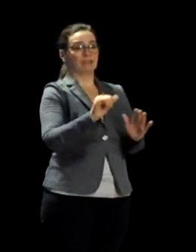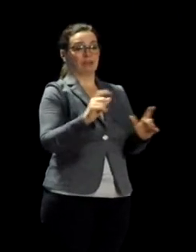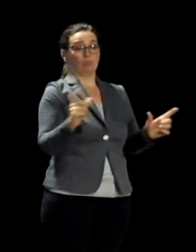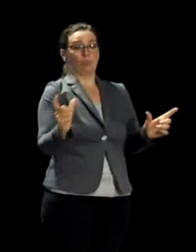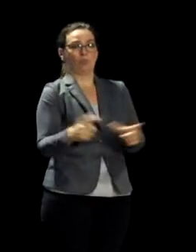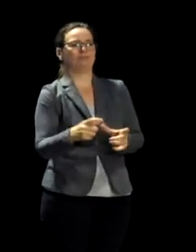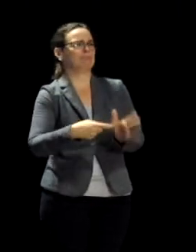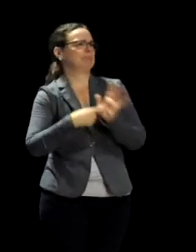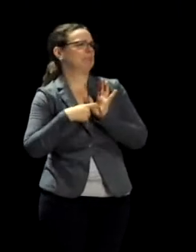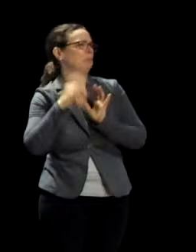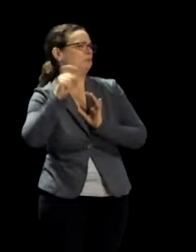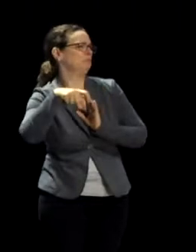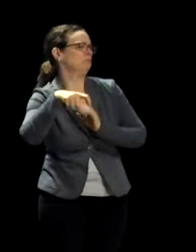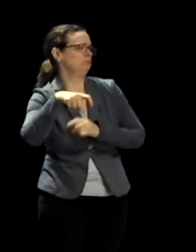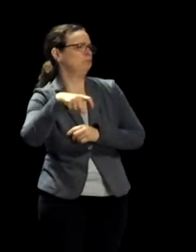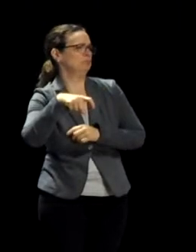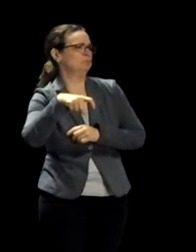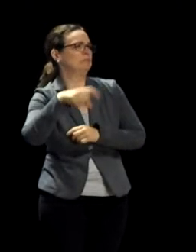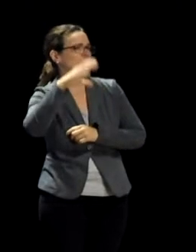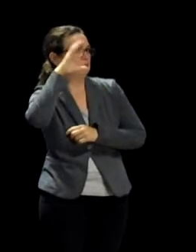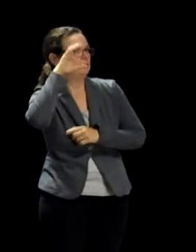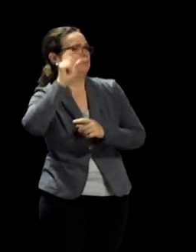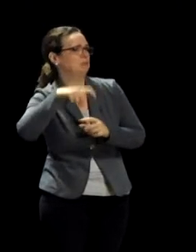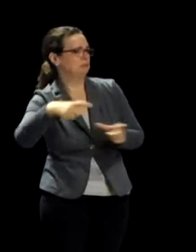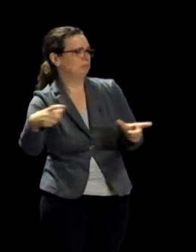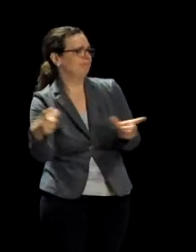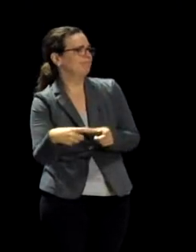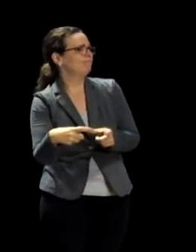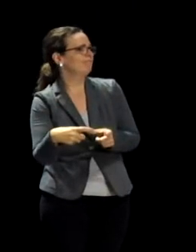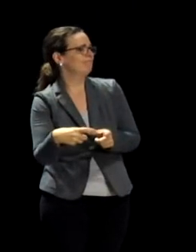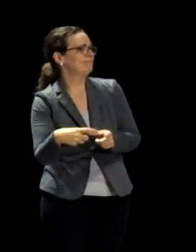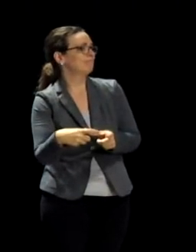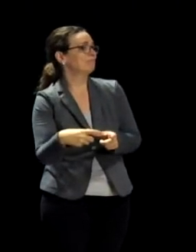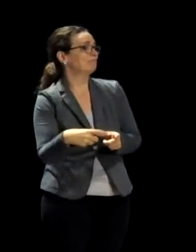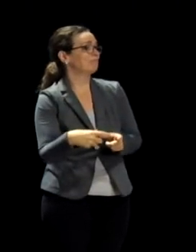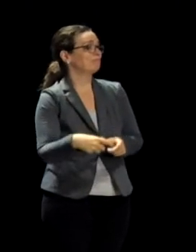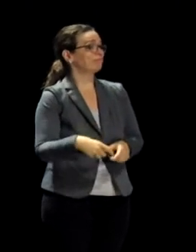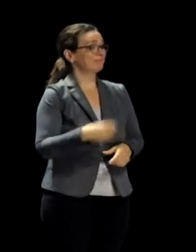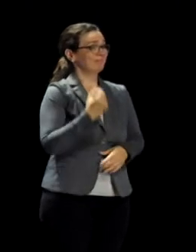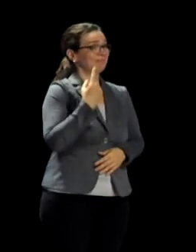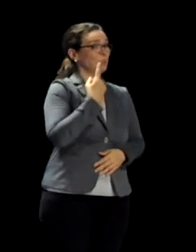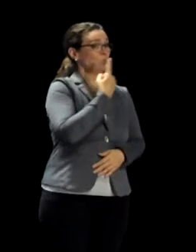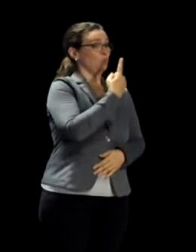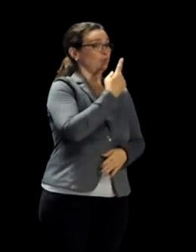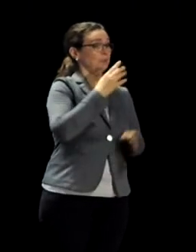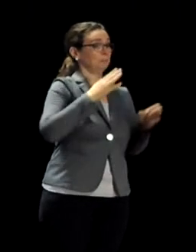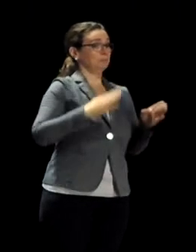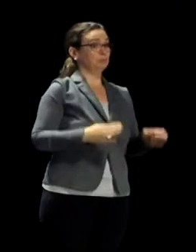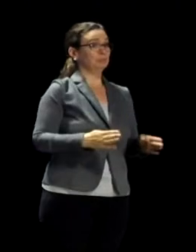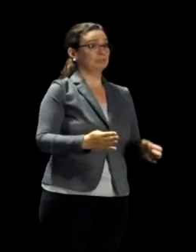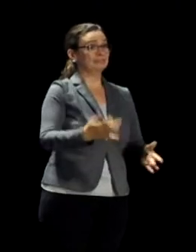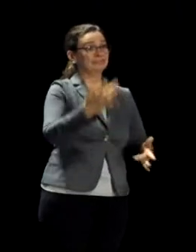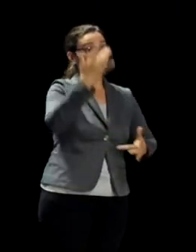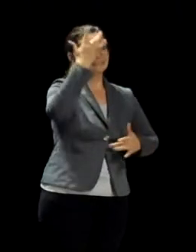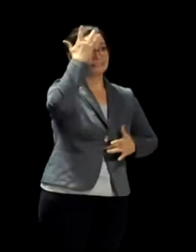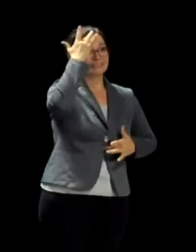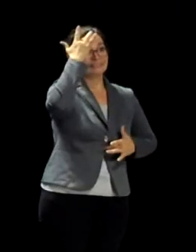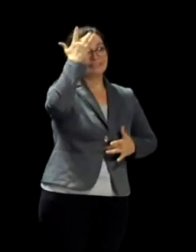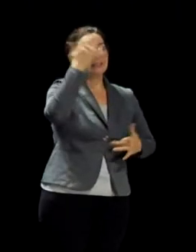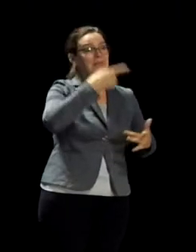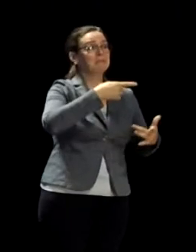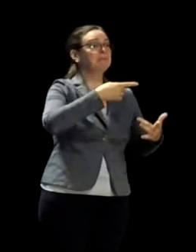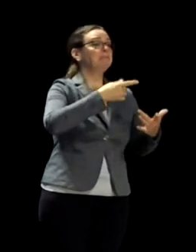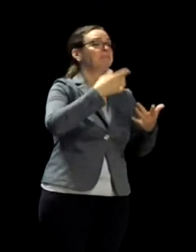have the infrastructure to deal with it. But it's certainly one case, one poor decision. If you're symptomatic and you go